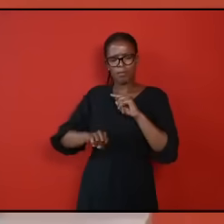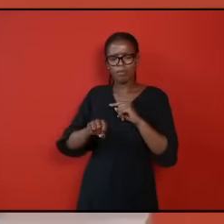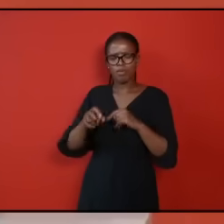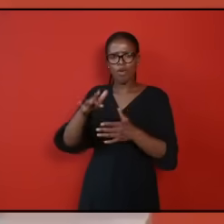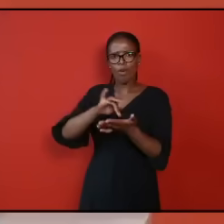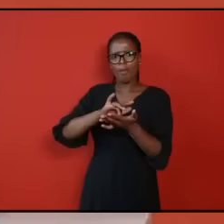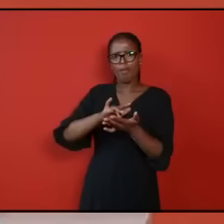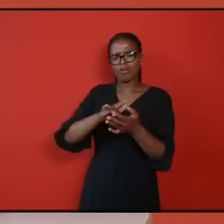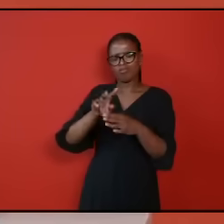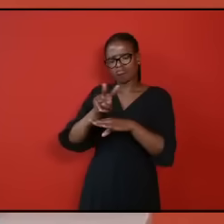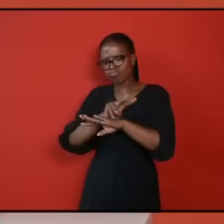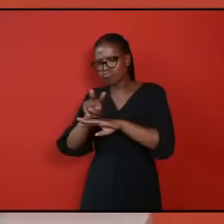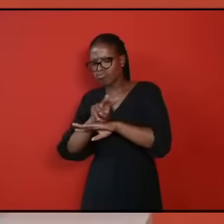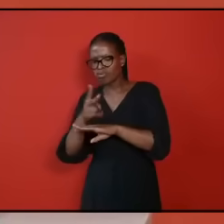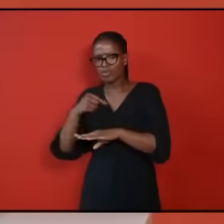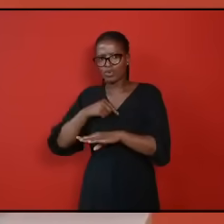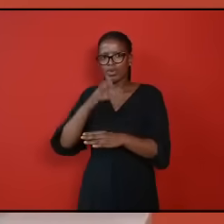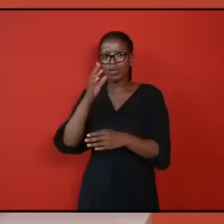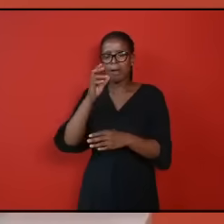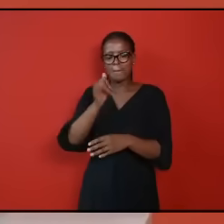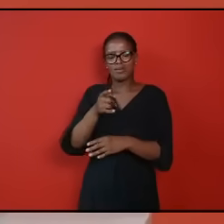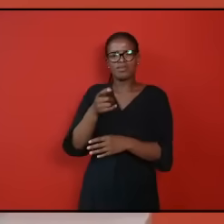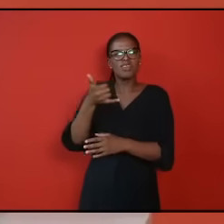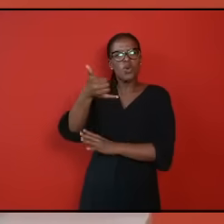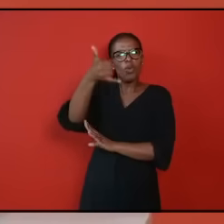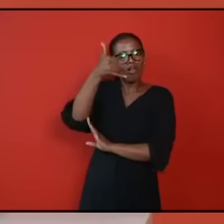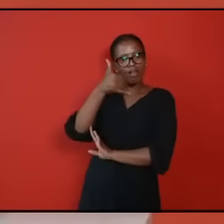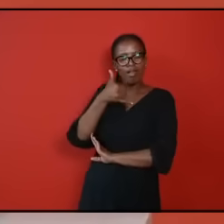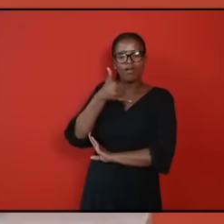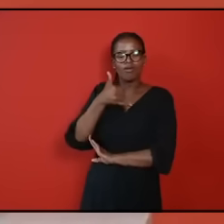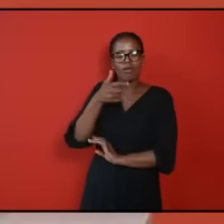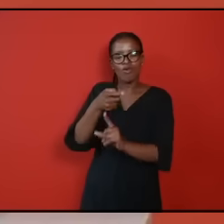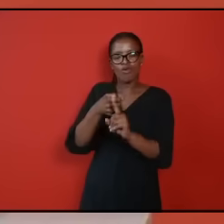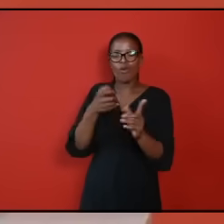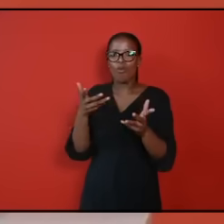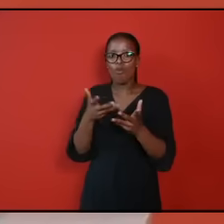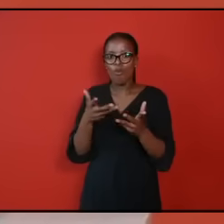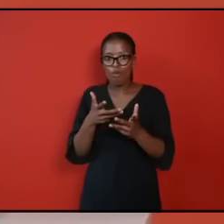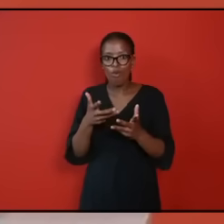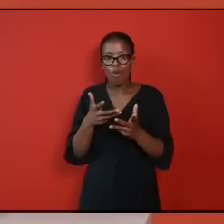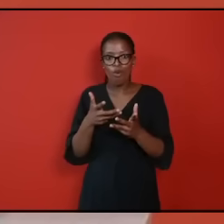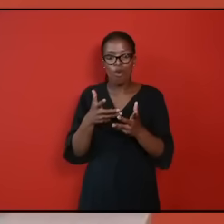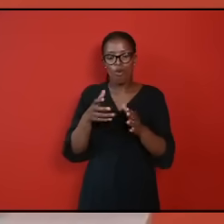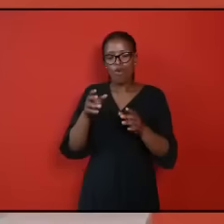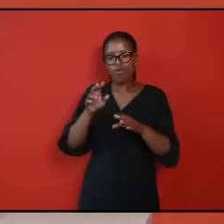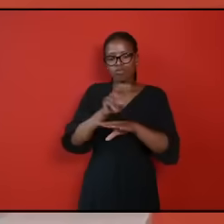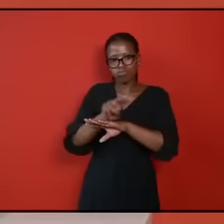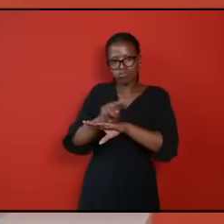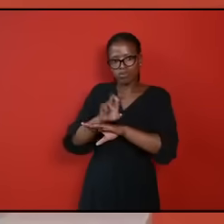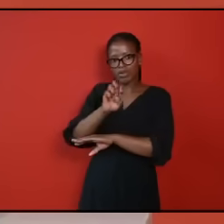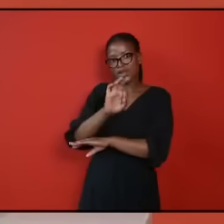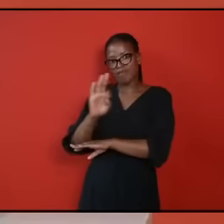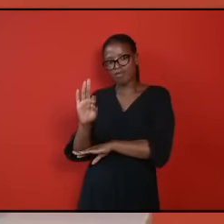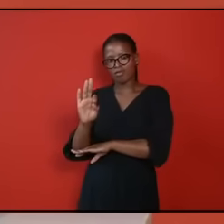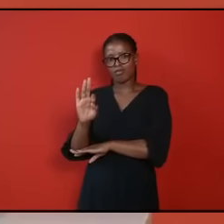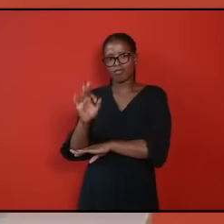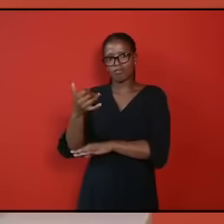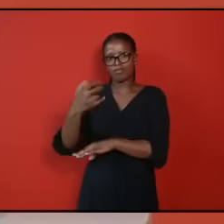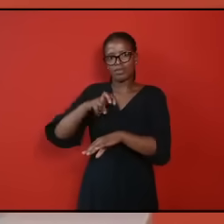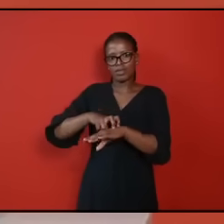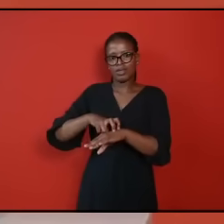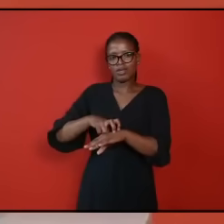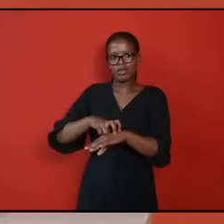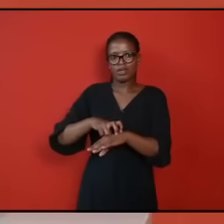center. And then you must receive a call from operation center of the EFF.